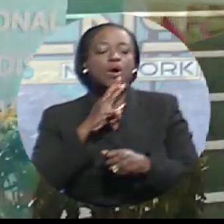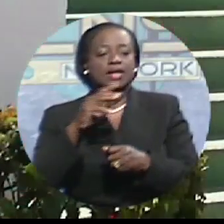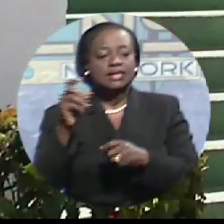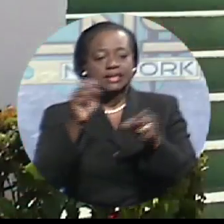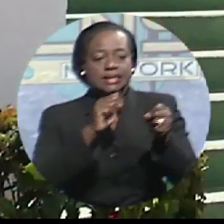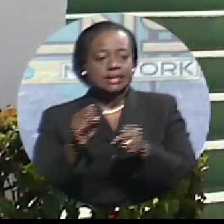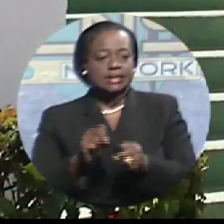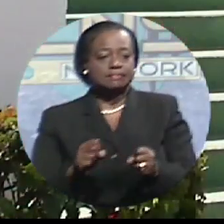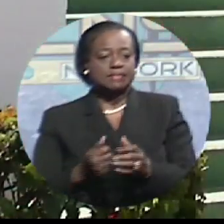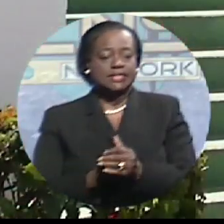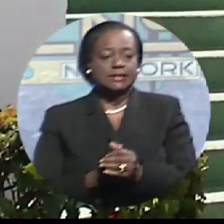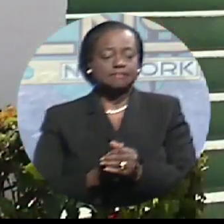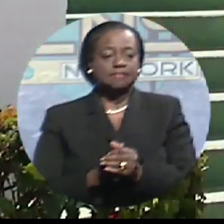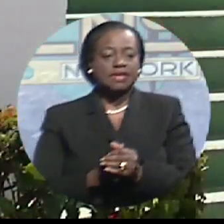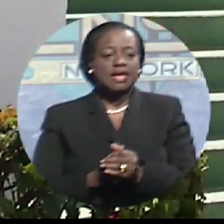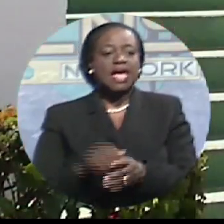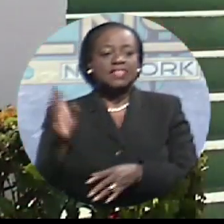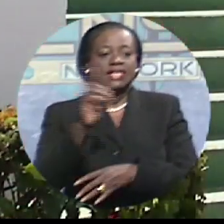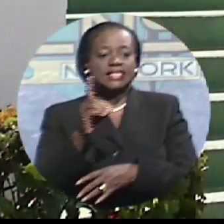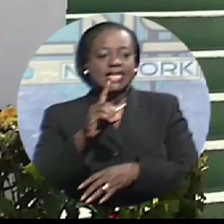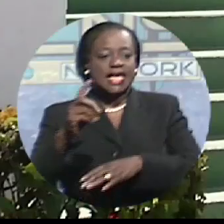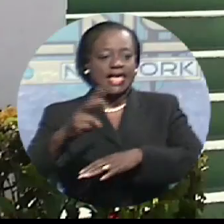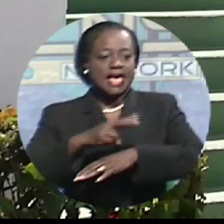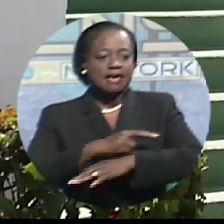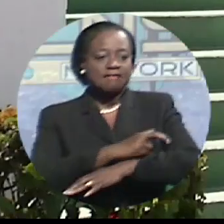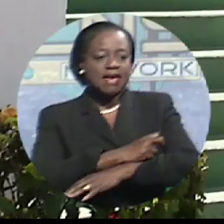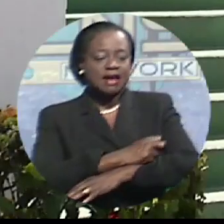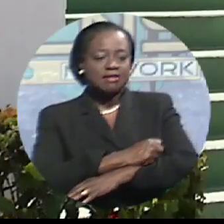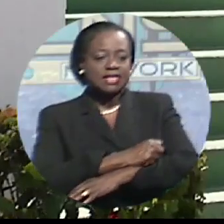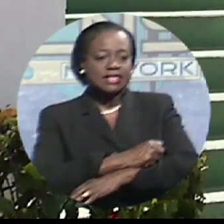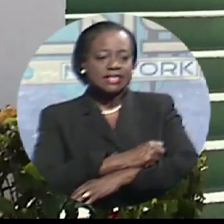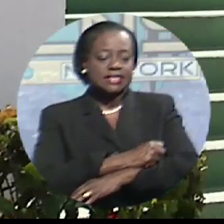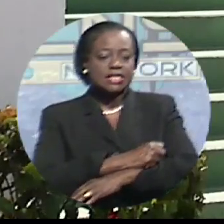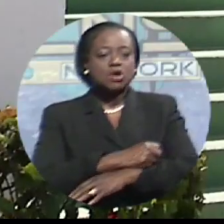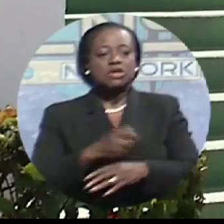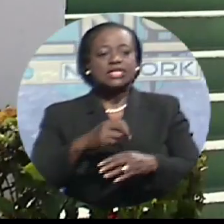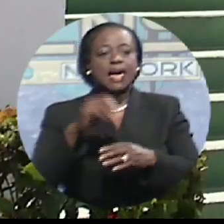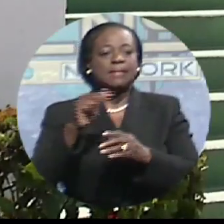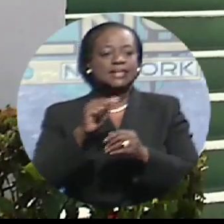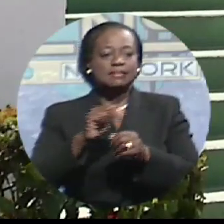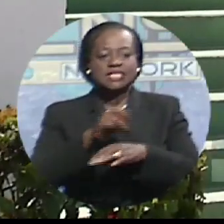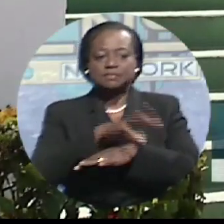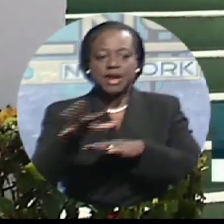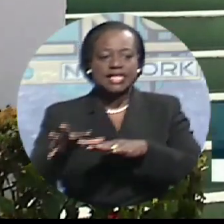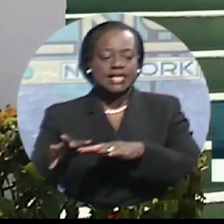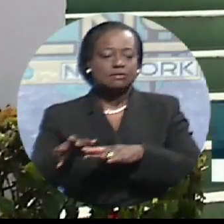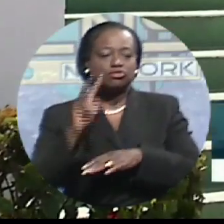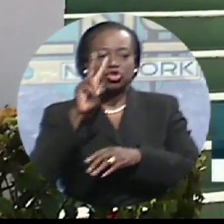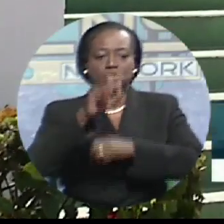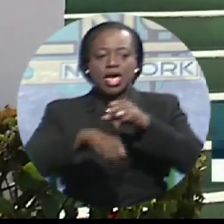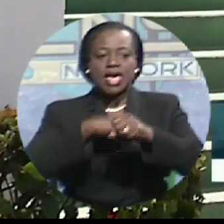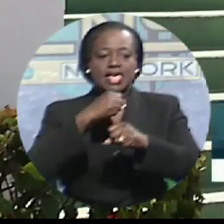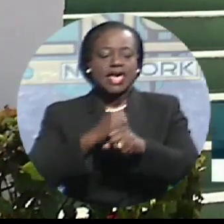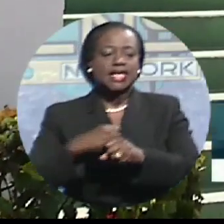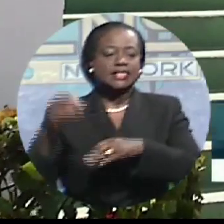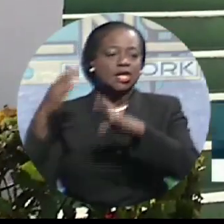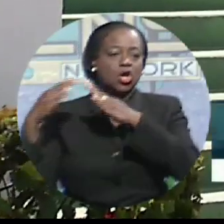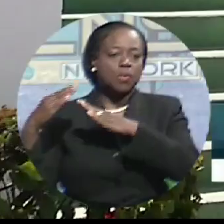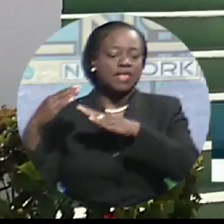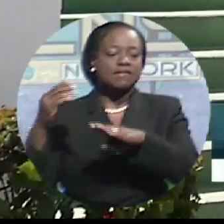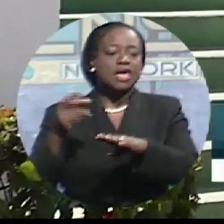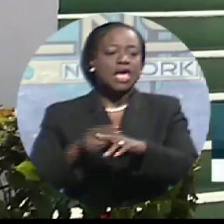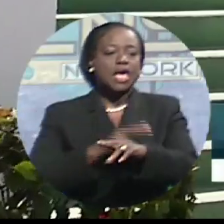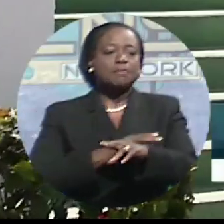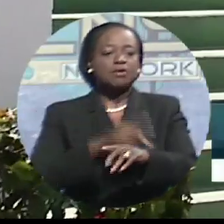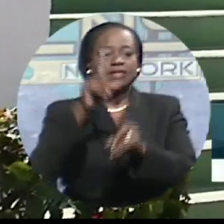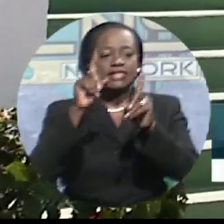people. Now, although the dengue virus reached an epidemic scale about 2 years ago, Dr. Brennan says they have increased testing this